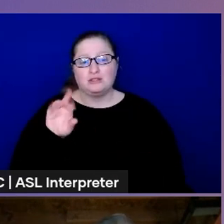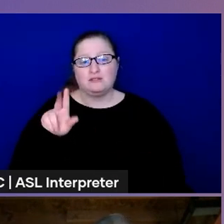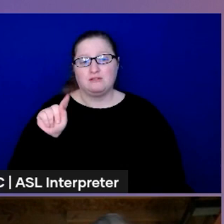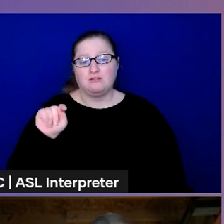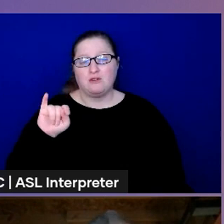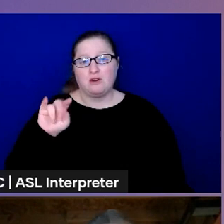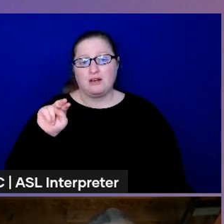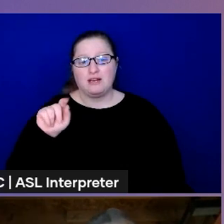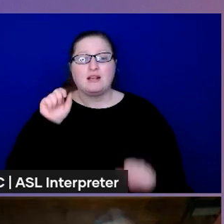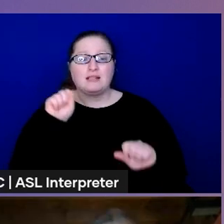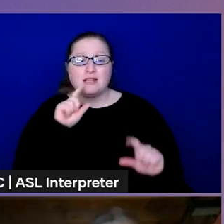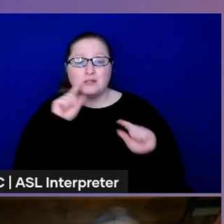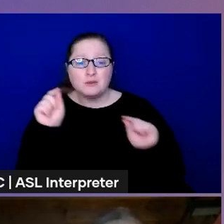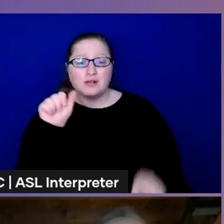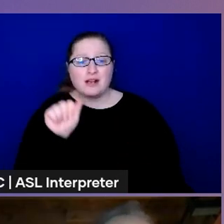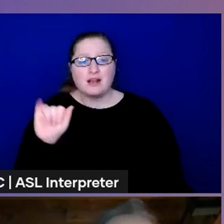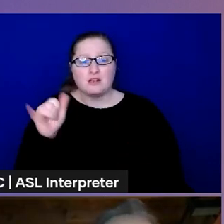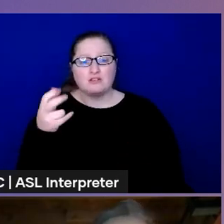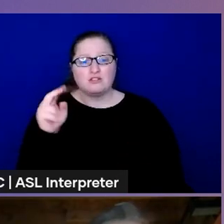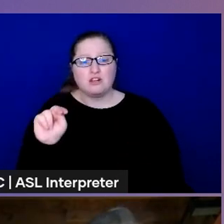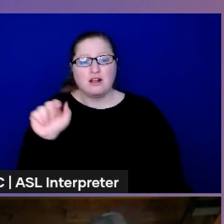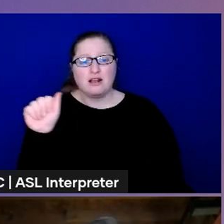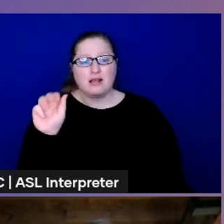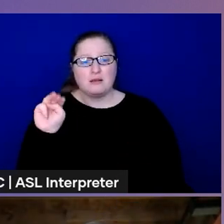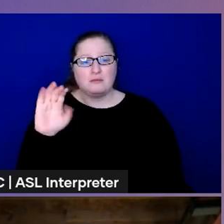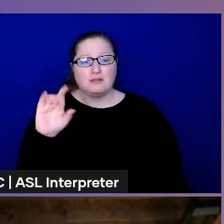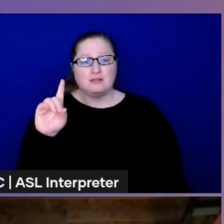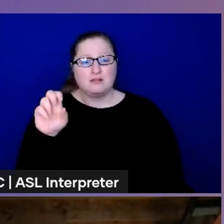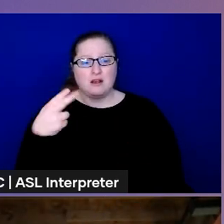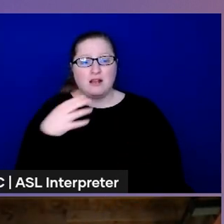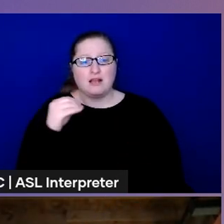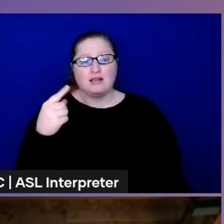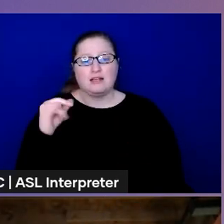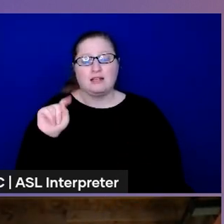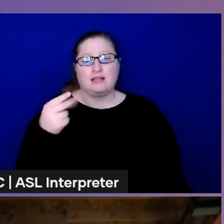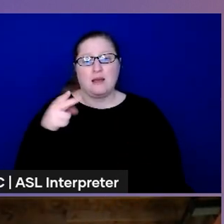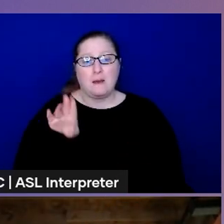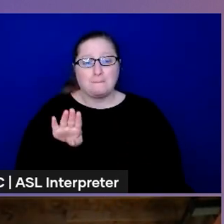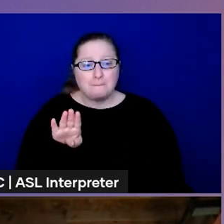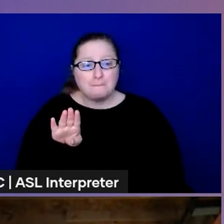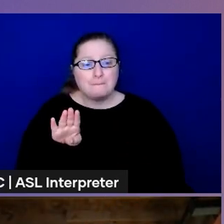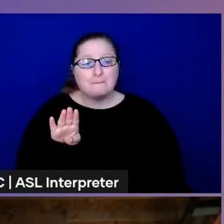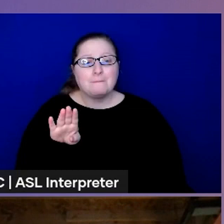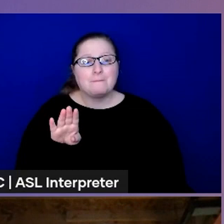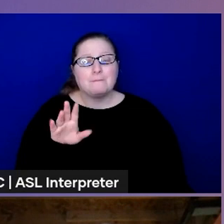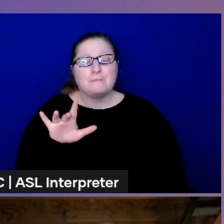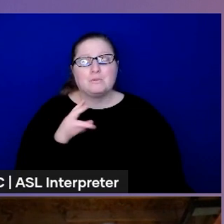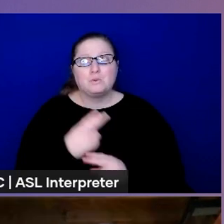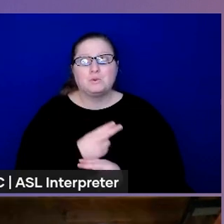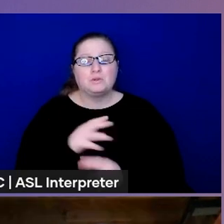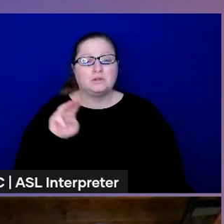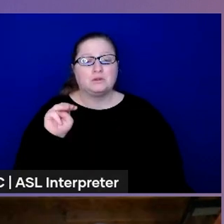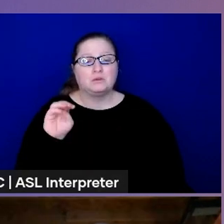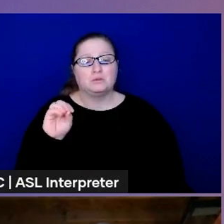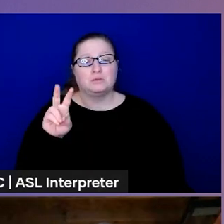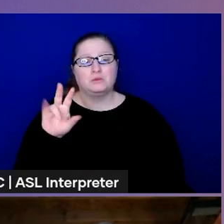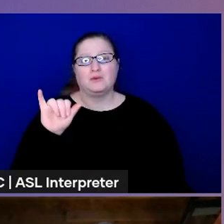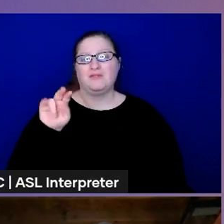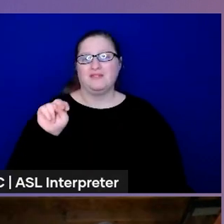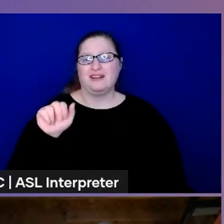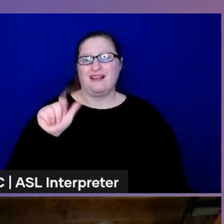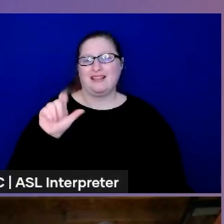Twitter at John A. McDonough. And my GitHub um, user is moving a lot.